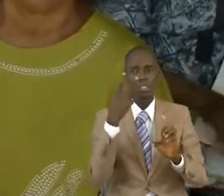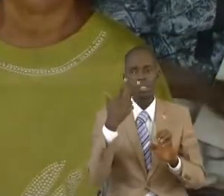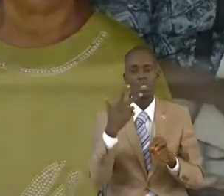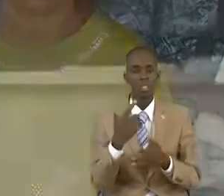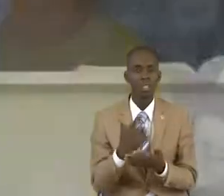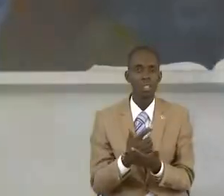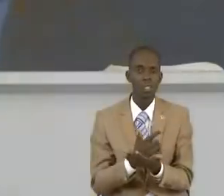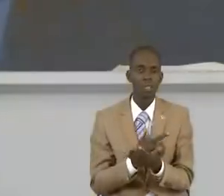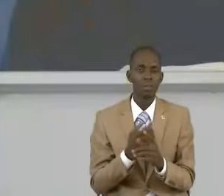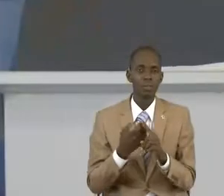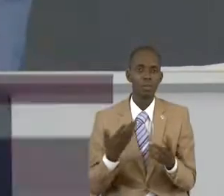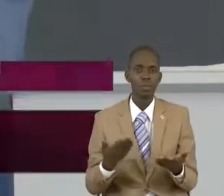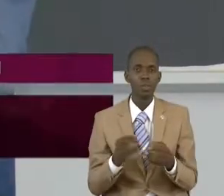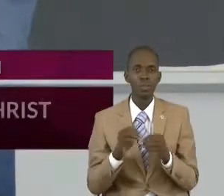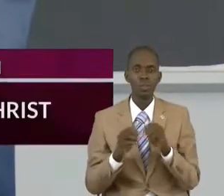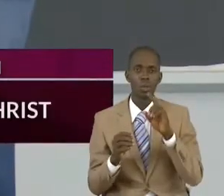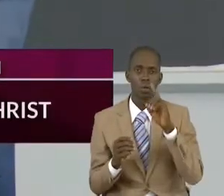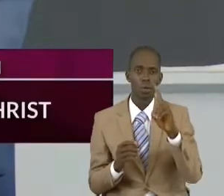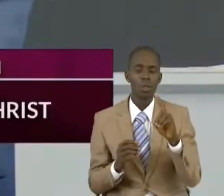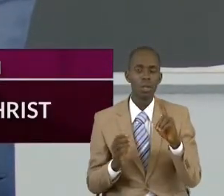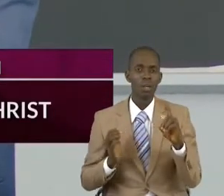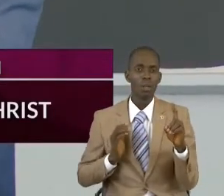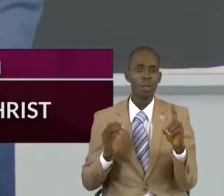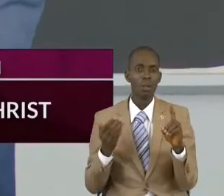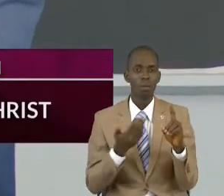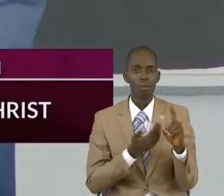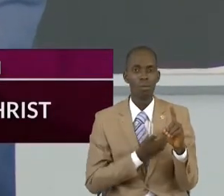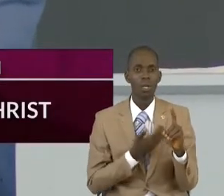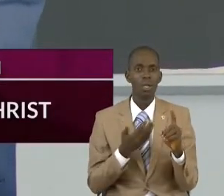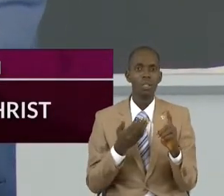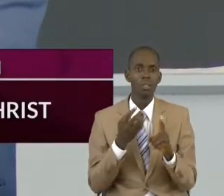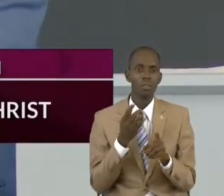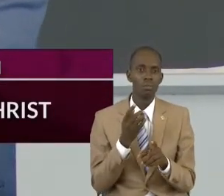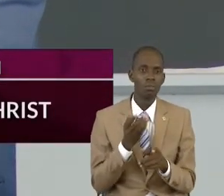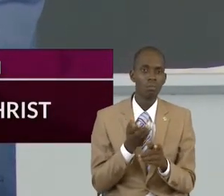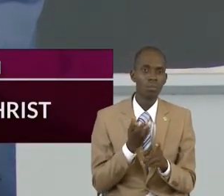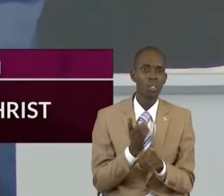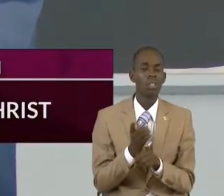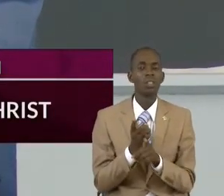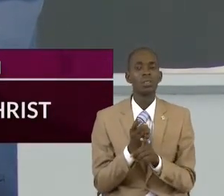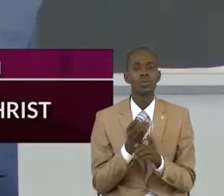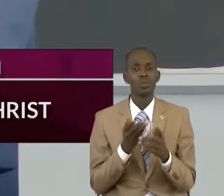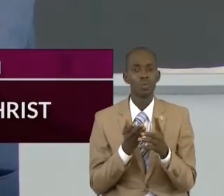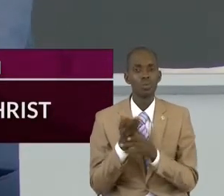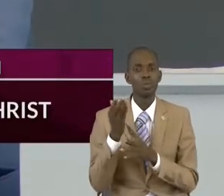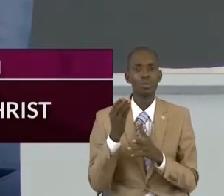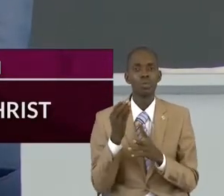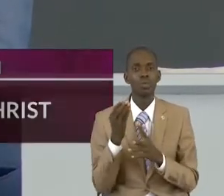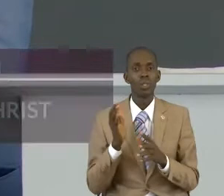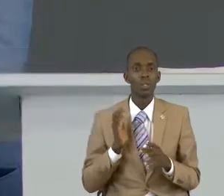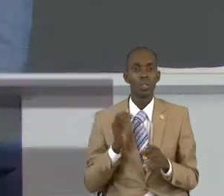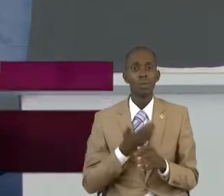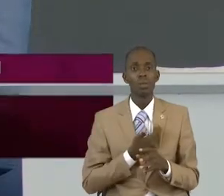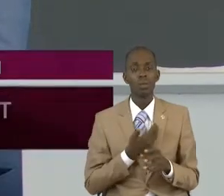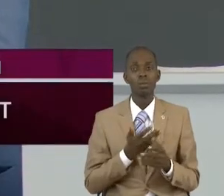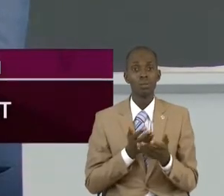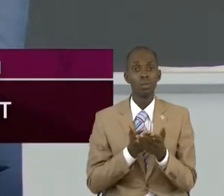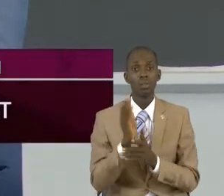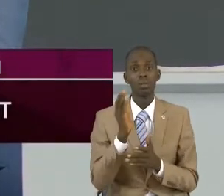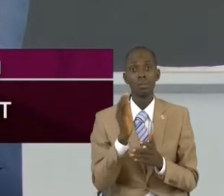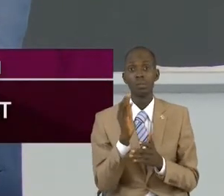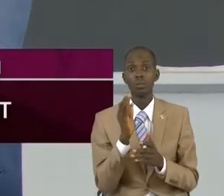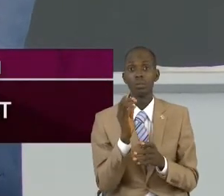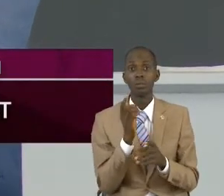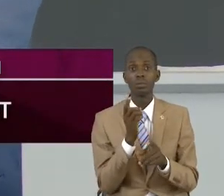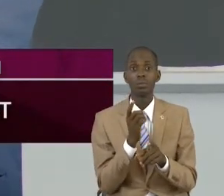right through relationship with Christ. Number 2, the rapture of the